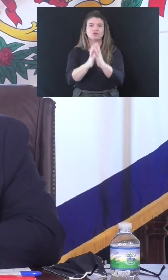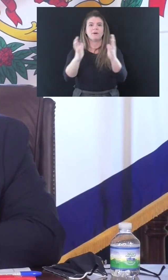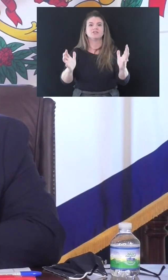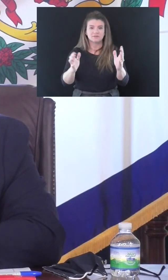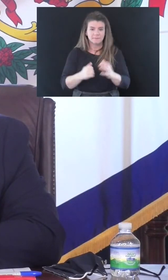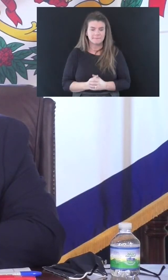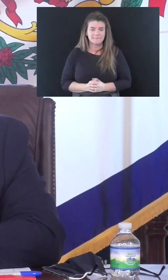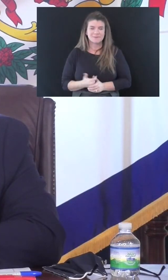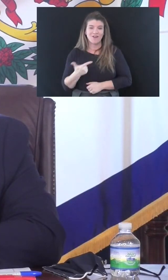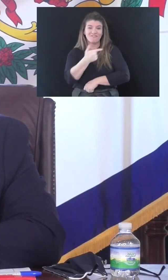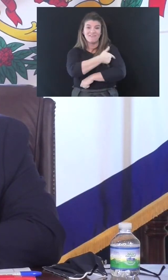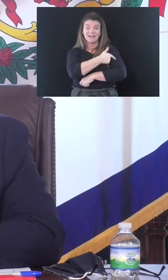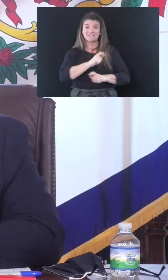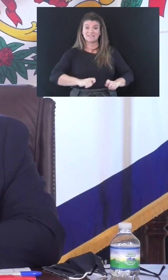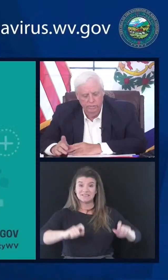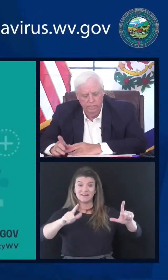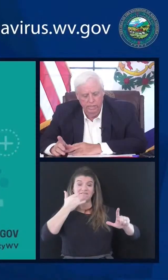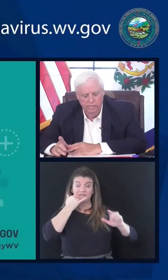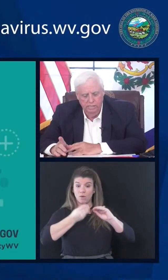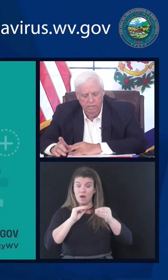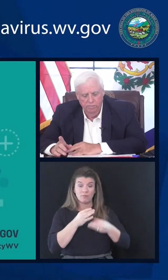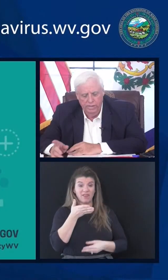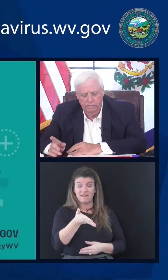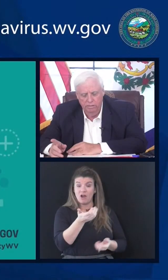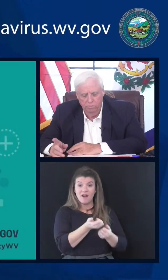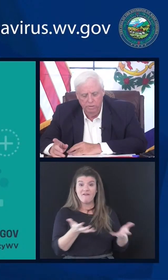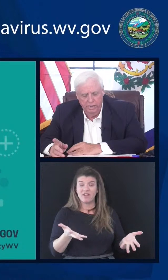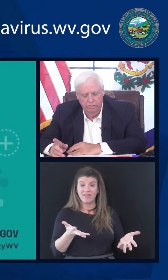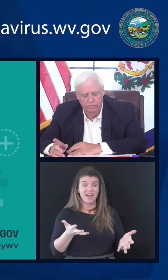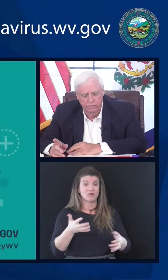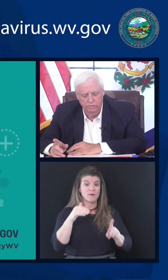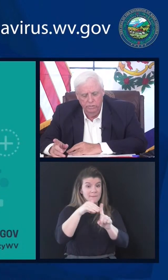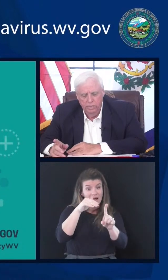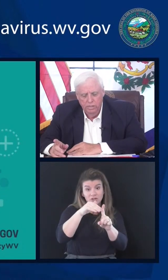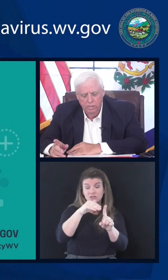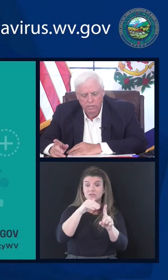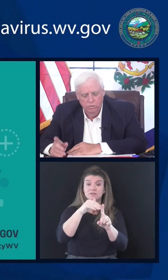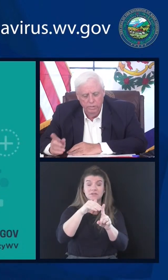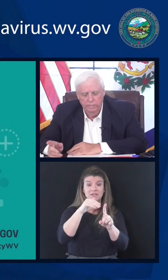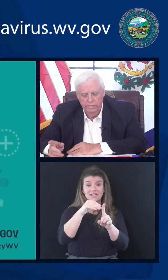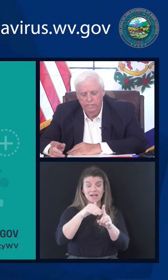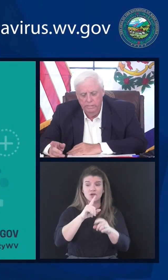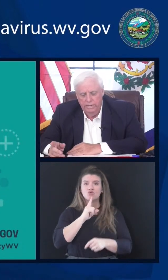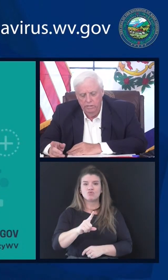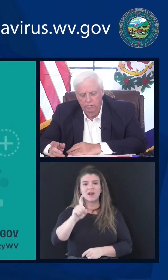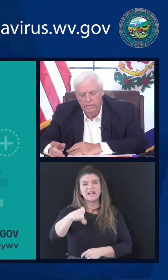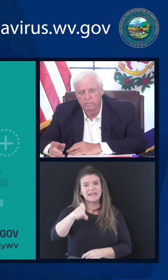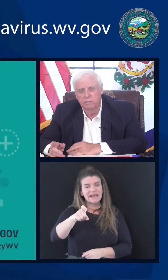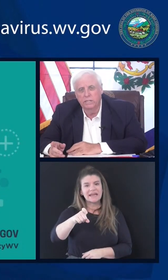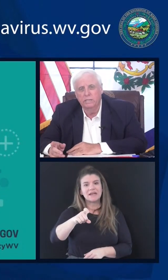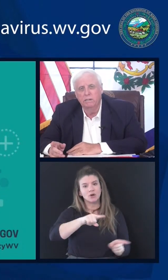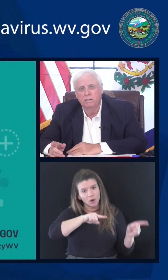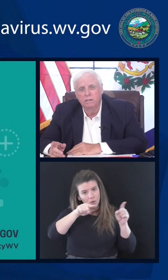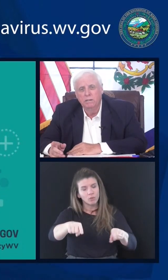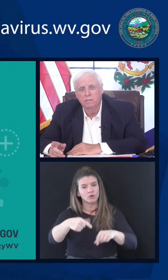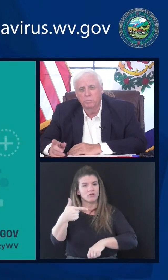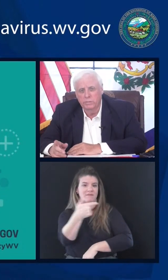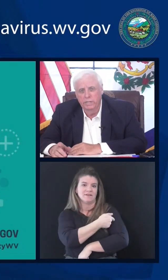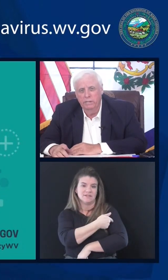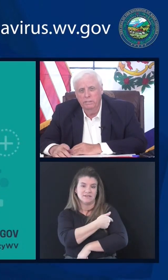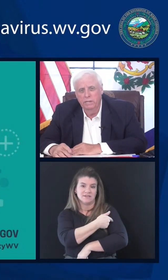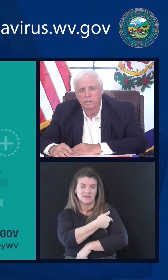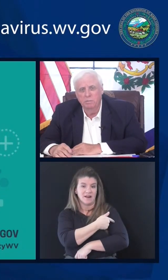vaccine hotline is up there and everything. Vaccine reminders, you really need to take your vaccine.